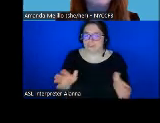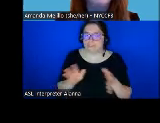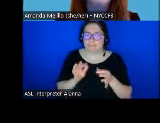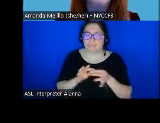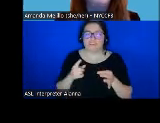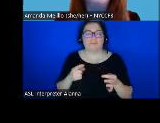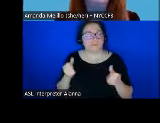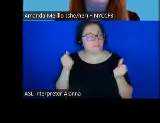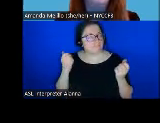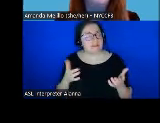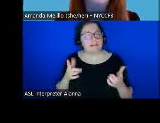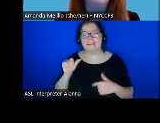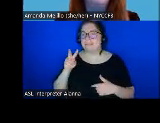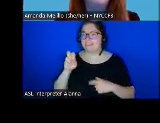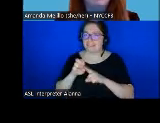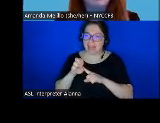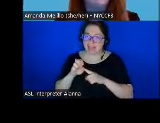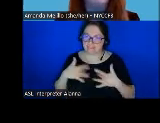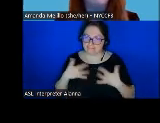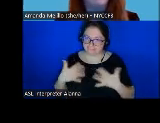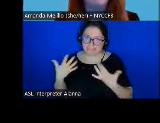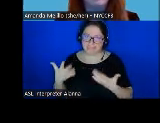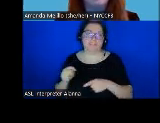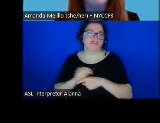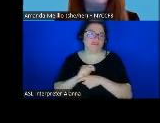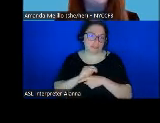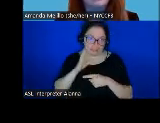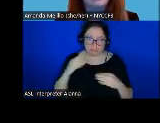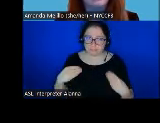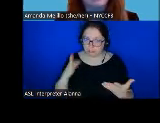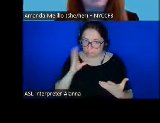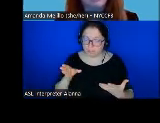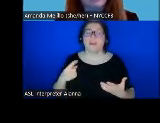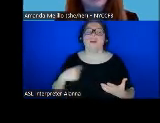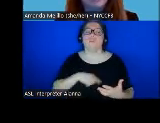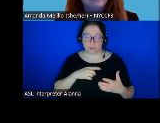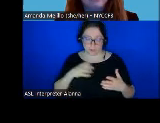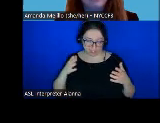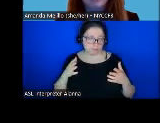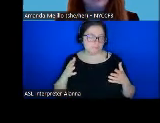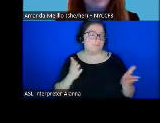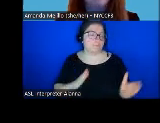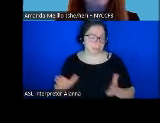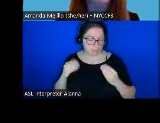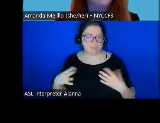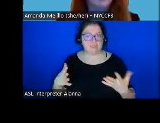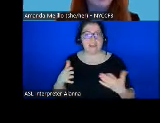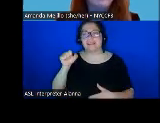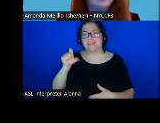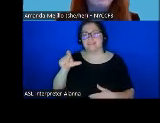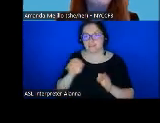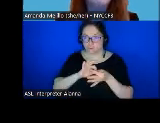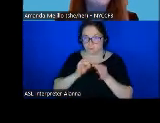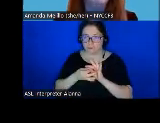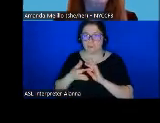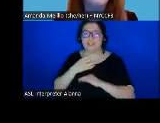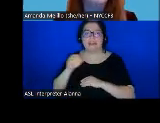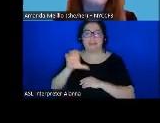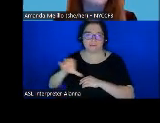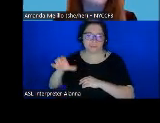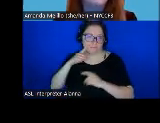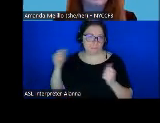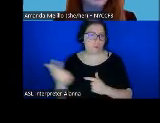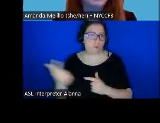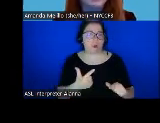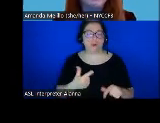trainings uh so we anticipate for those events providing asl interpretation and closed captions for all events and